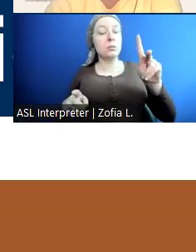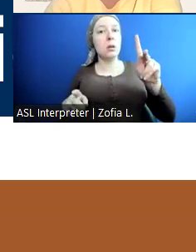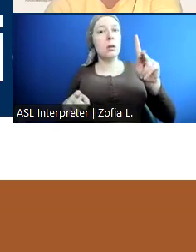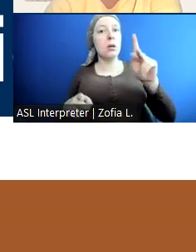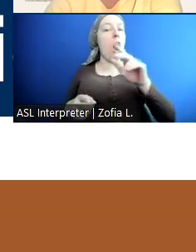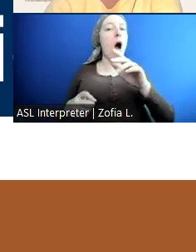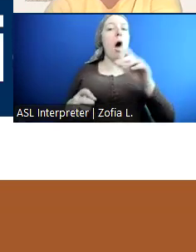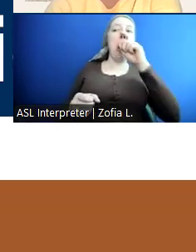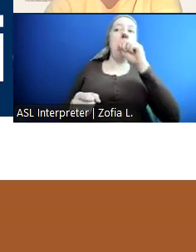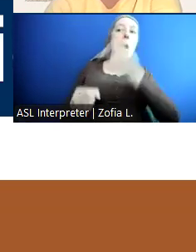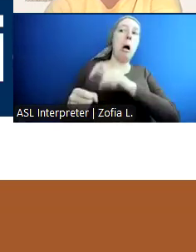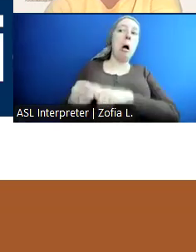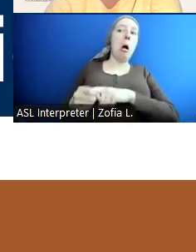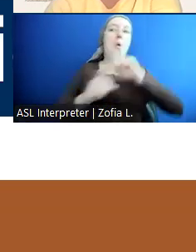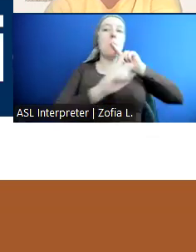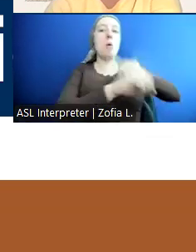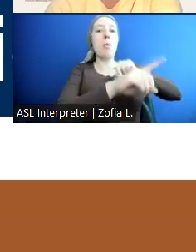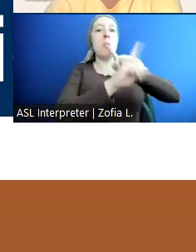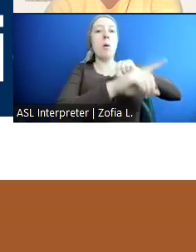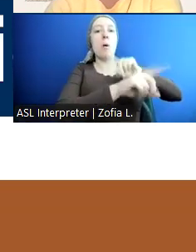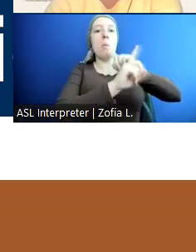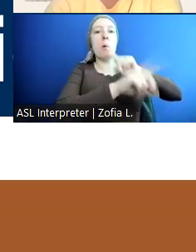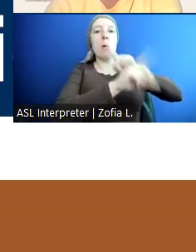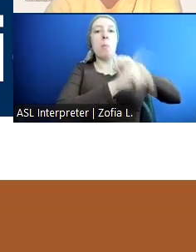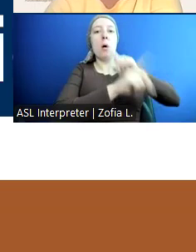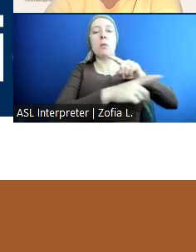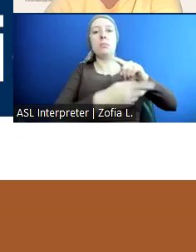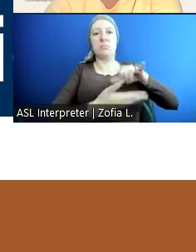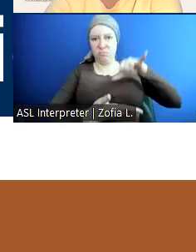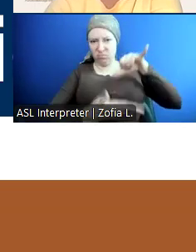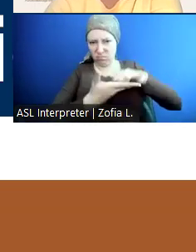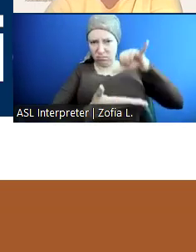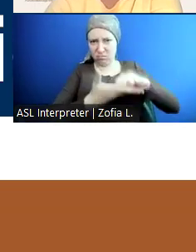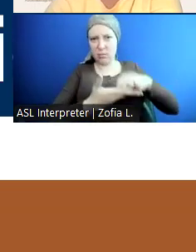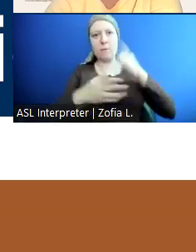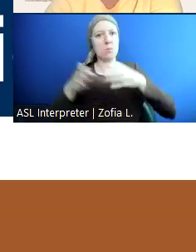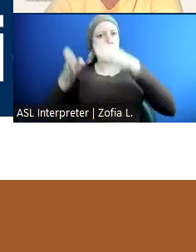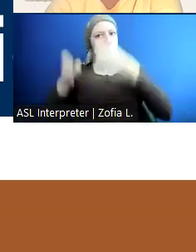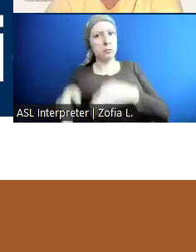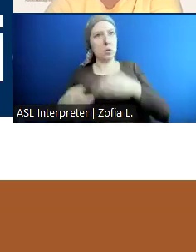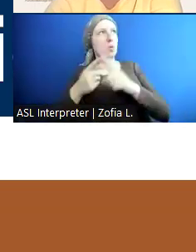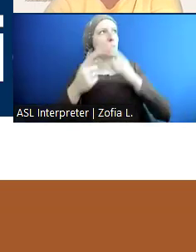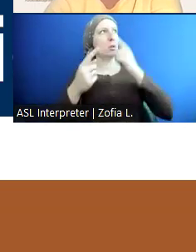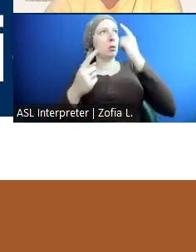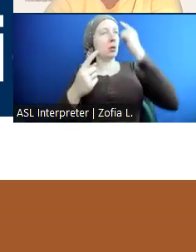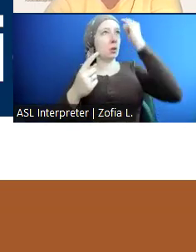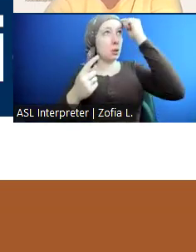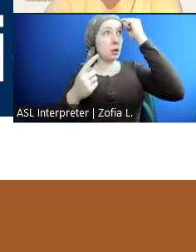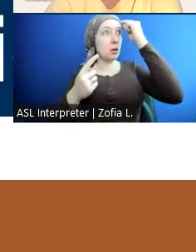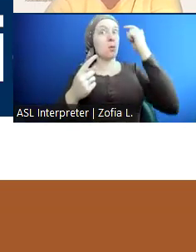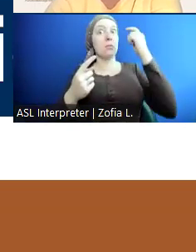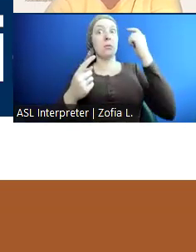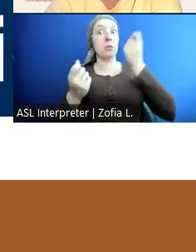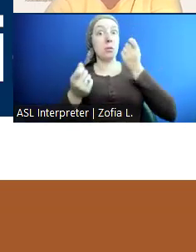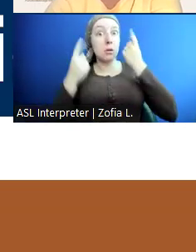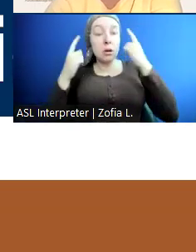back, right, to those potential perpetrators. And there is no way for them to think or see that they could